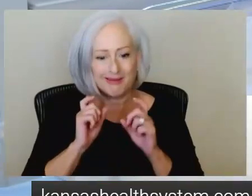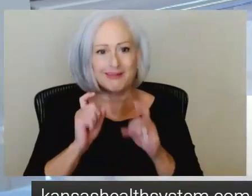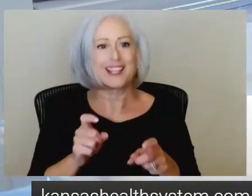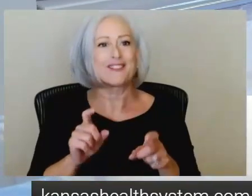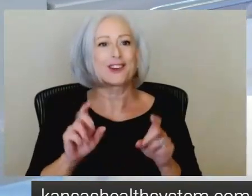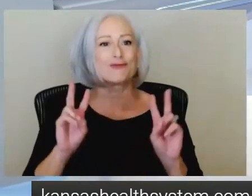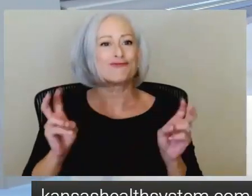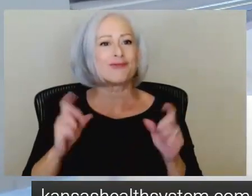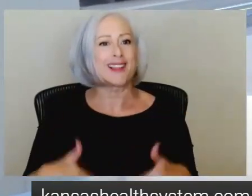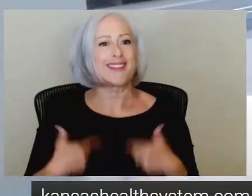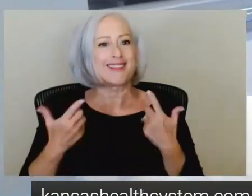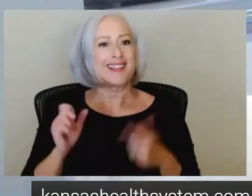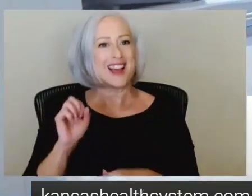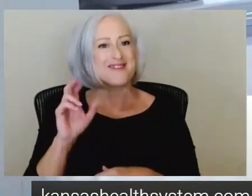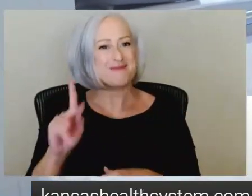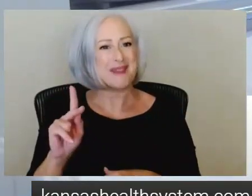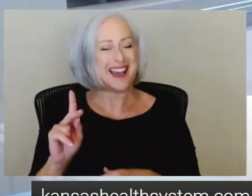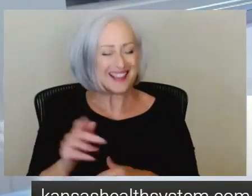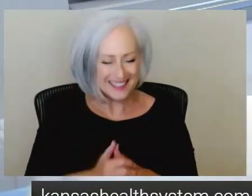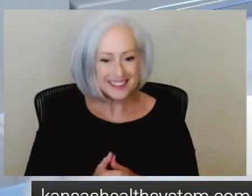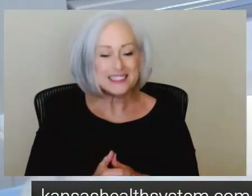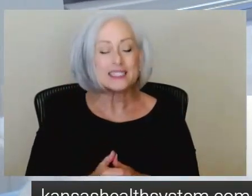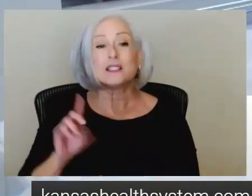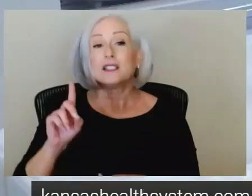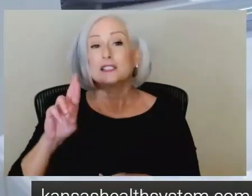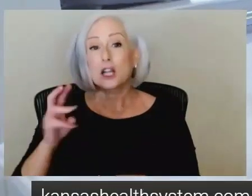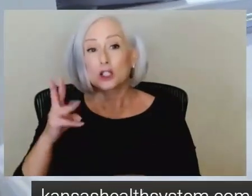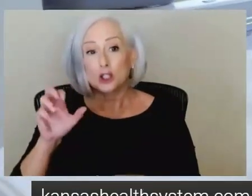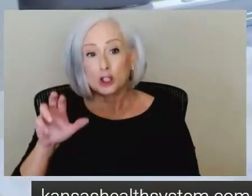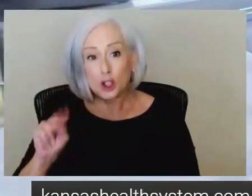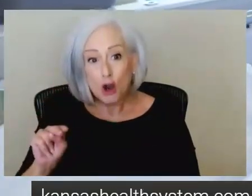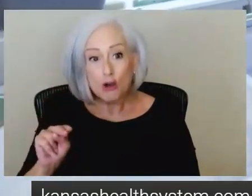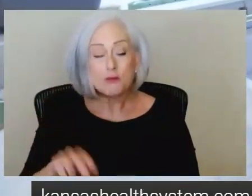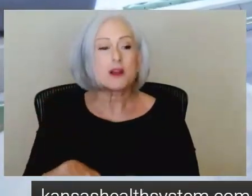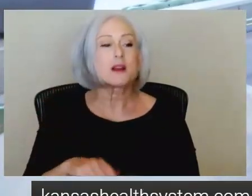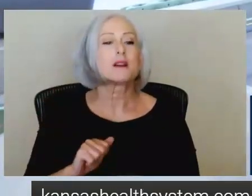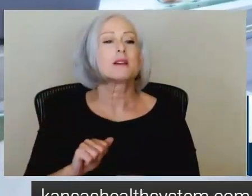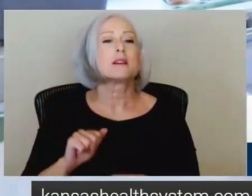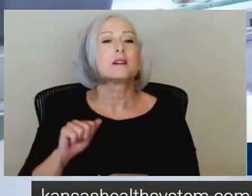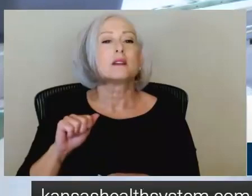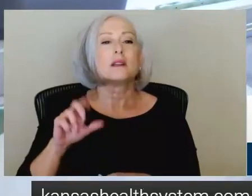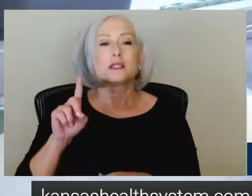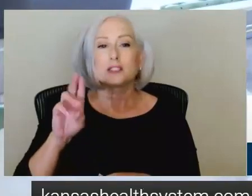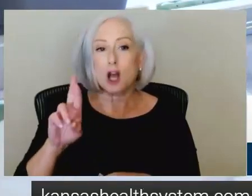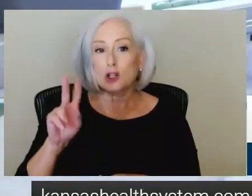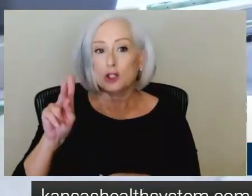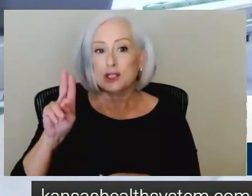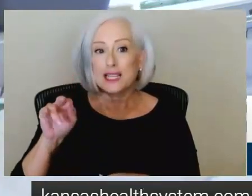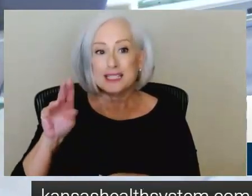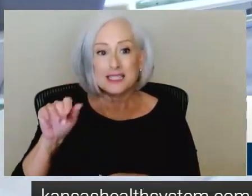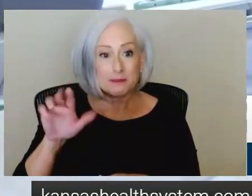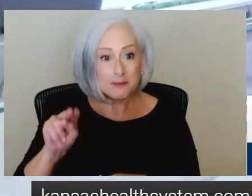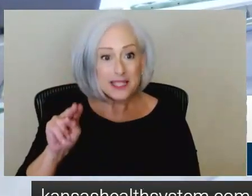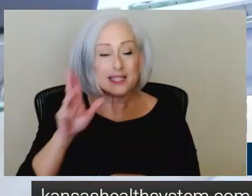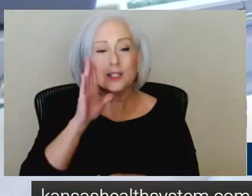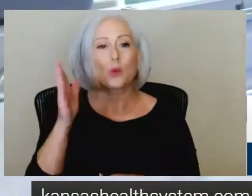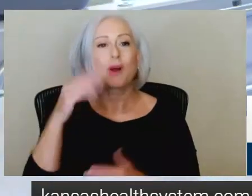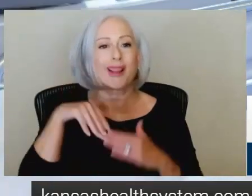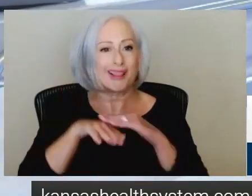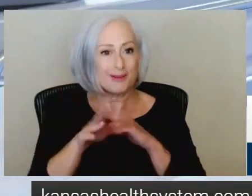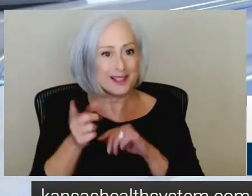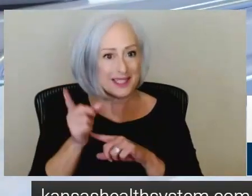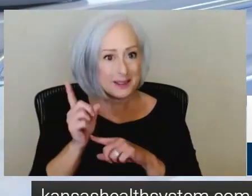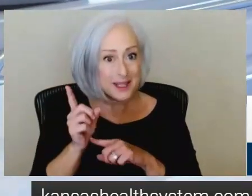And we have Dr. Sharma, who is here, Dr. Vibhash Sharma, Dr. Michael Kinsman is going to be entering the fray in a little bit. He's